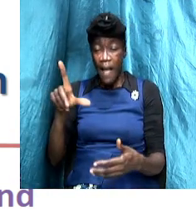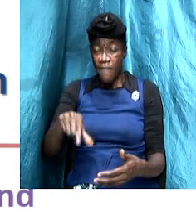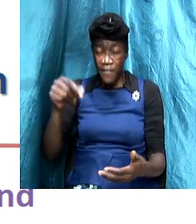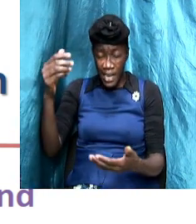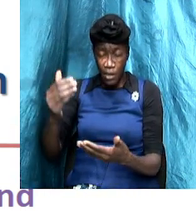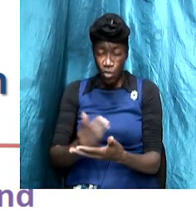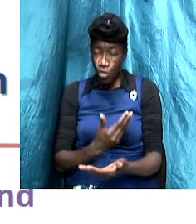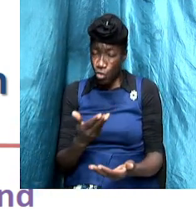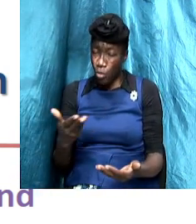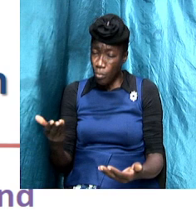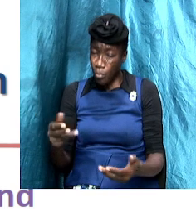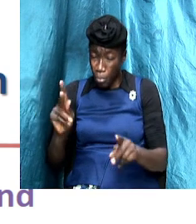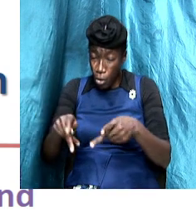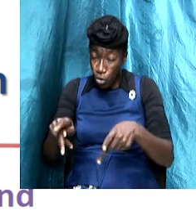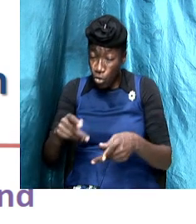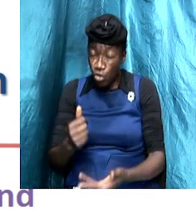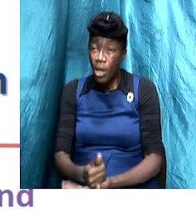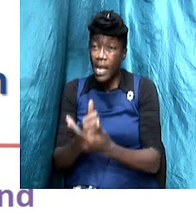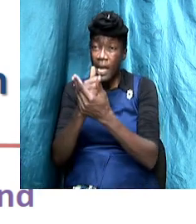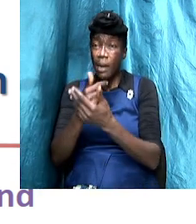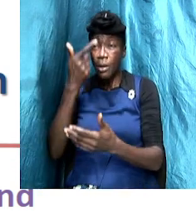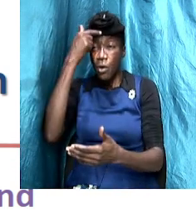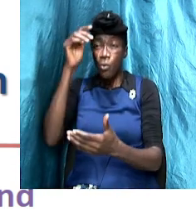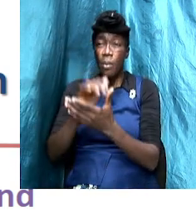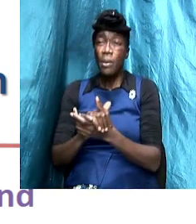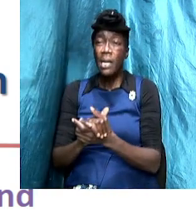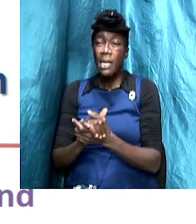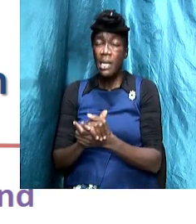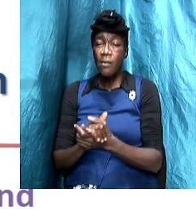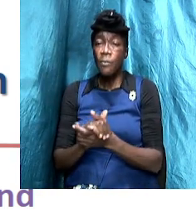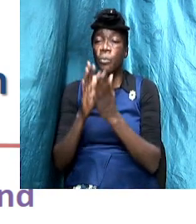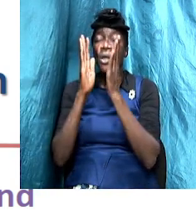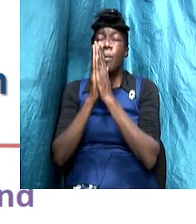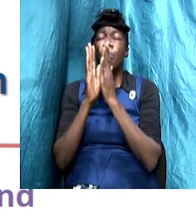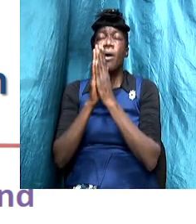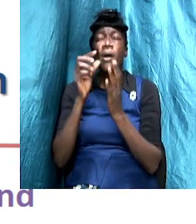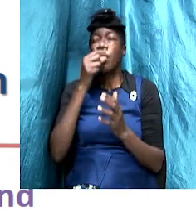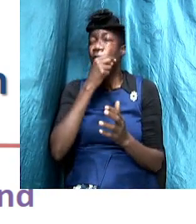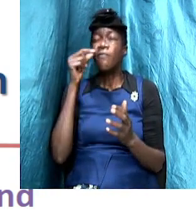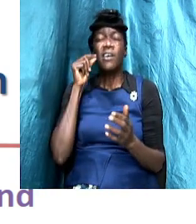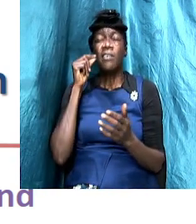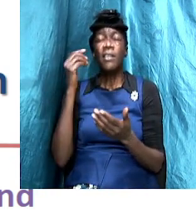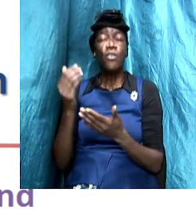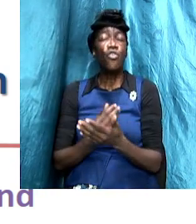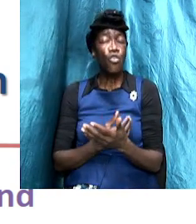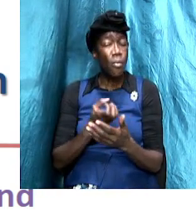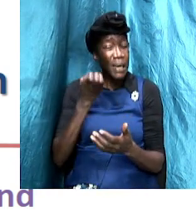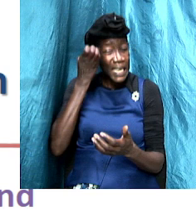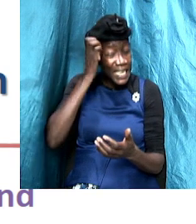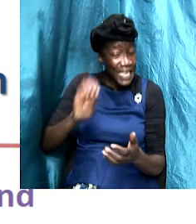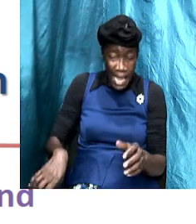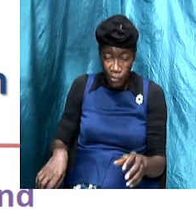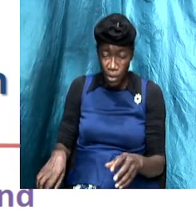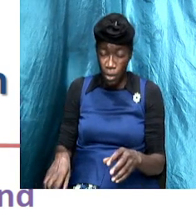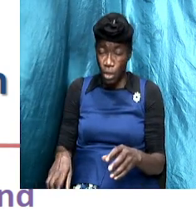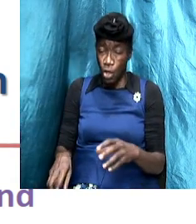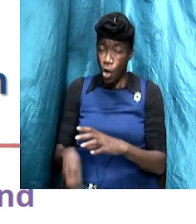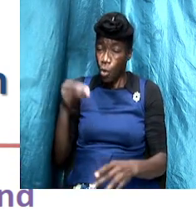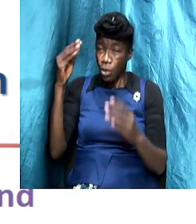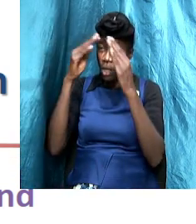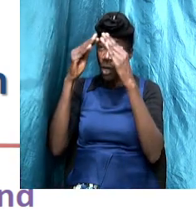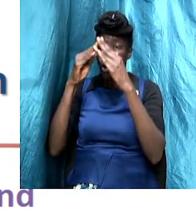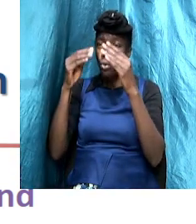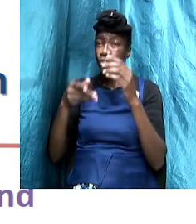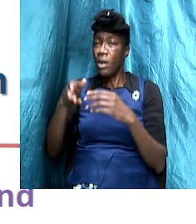and fasting. There are some things that can only, some devils can only get out of the house of God through fasting and prayer. We believe